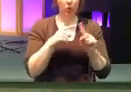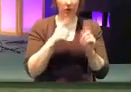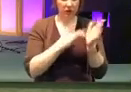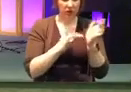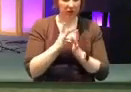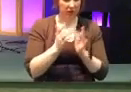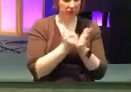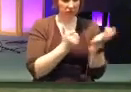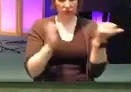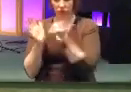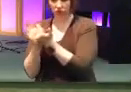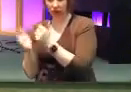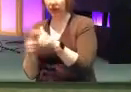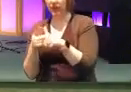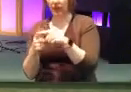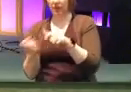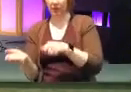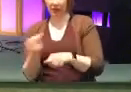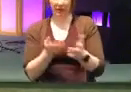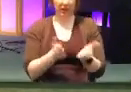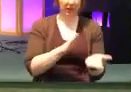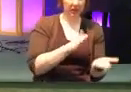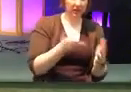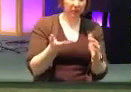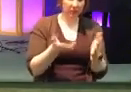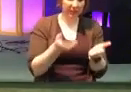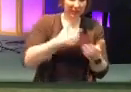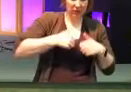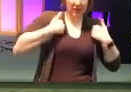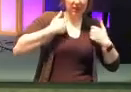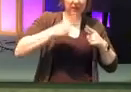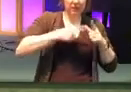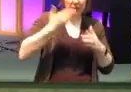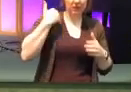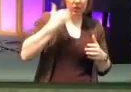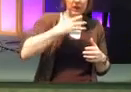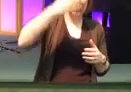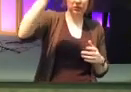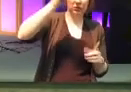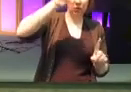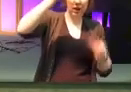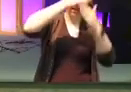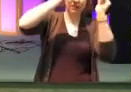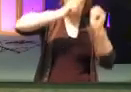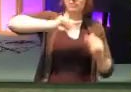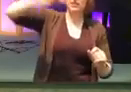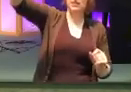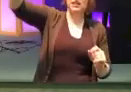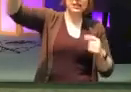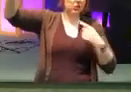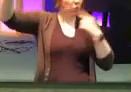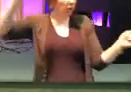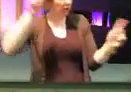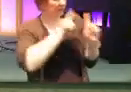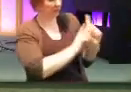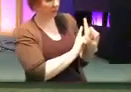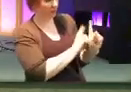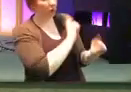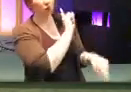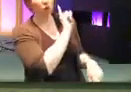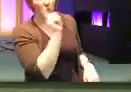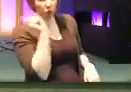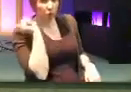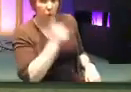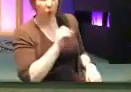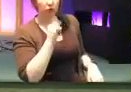crucified, resurrected, and before he ascended to heaven, he told his disciples specifically to go to Jerusalem and